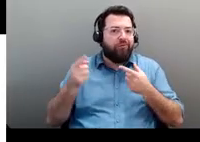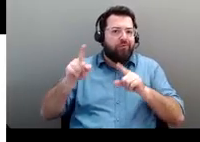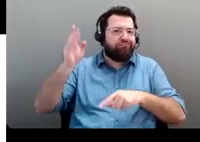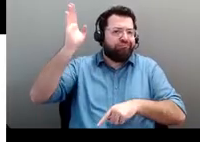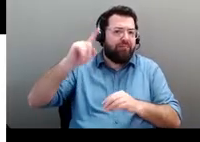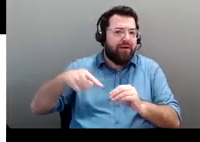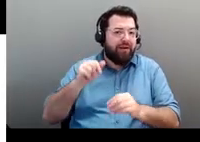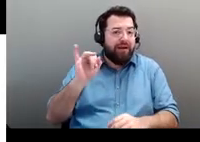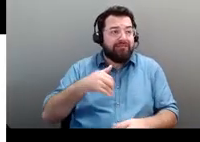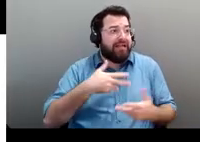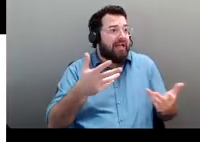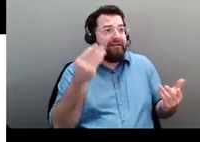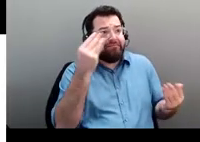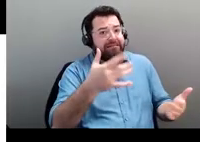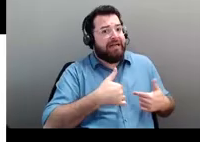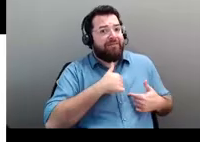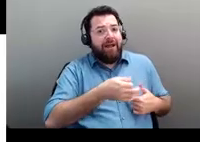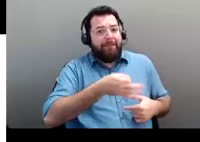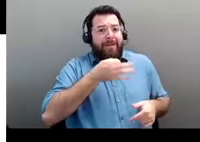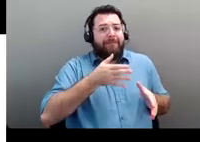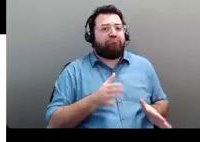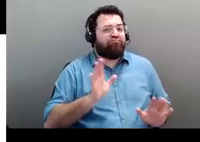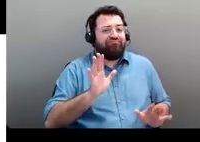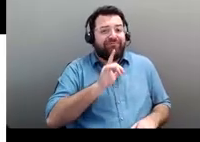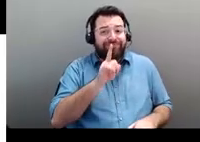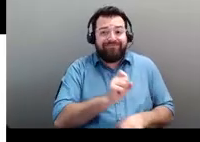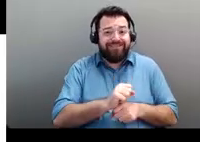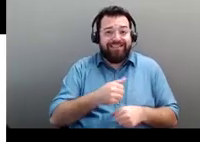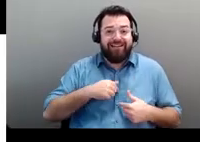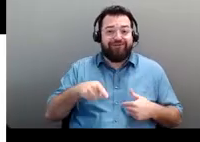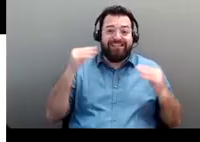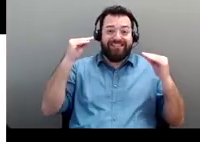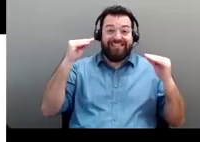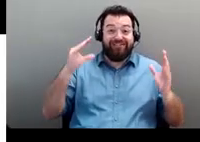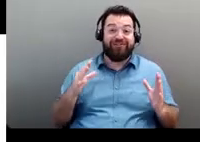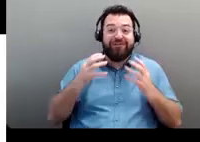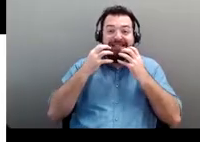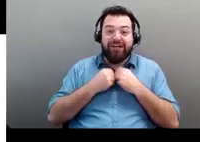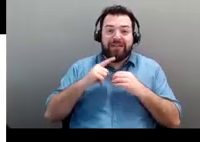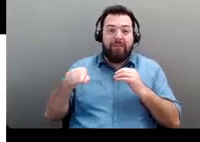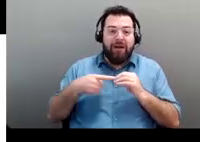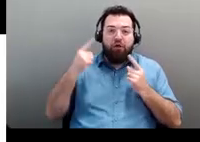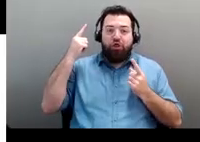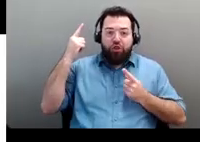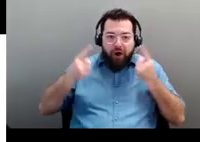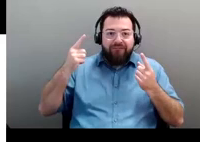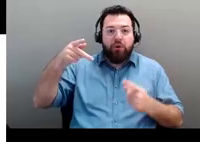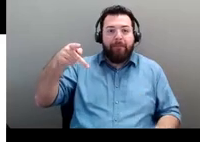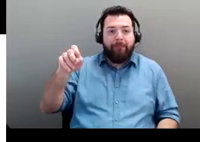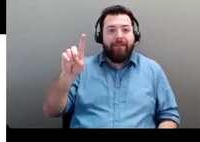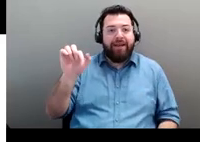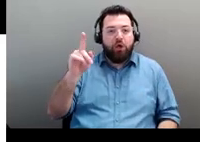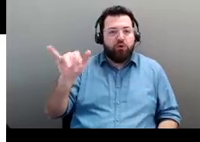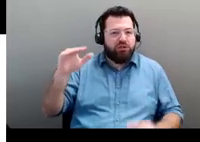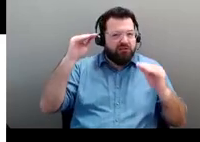well, I'm not an expert. The only really, I'm just a teacher who cares about thoughtful pedagogy. That's it. Um, and